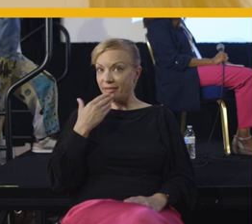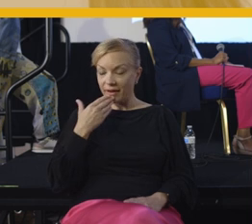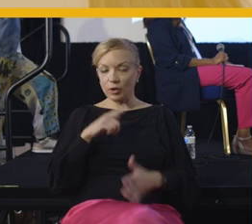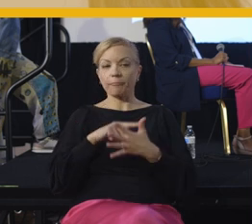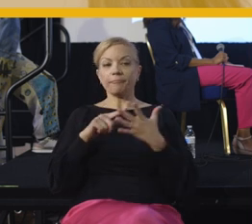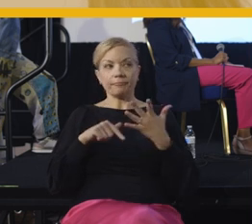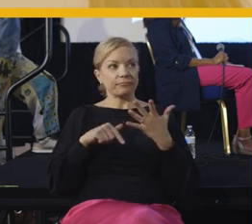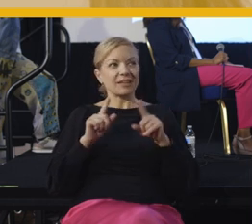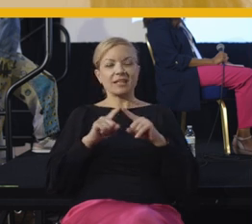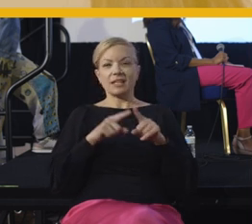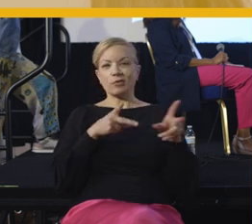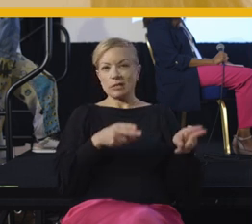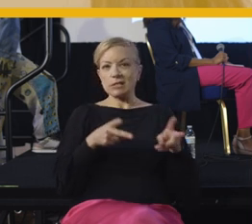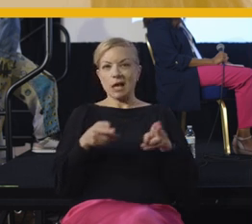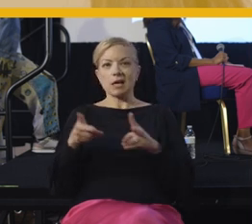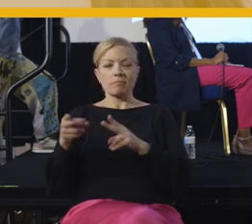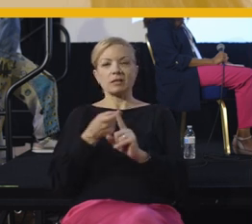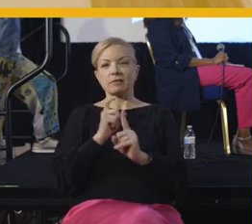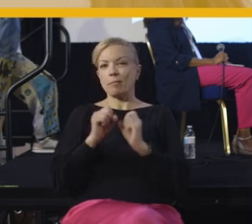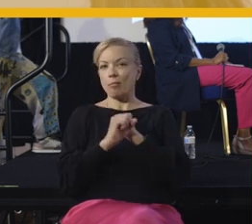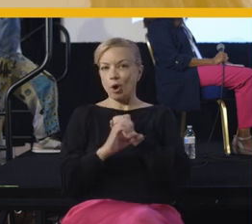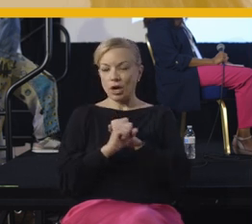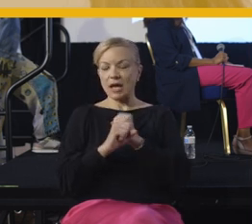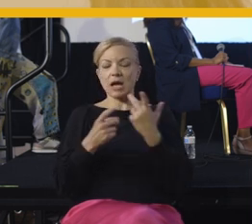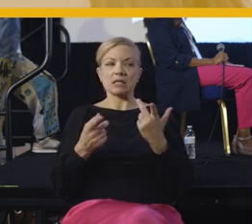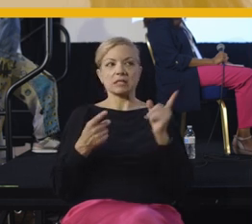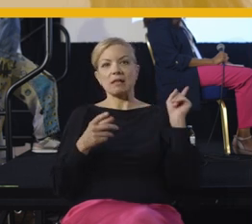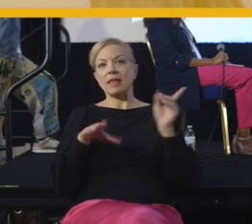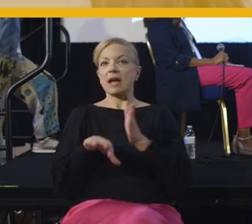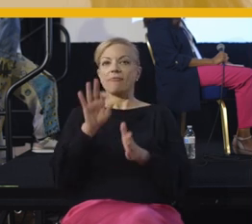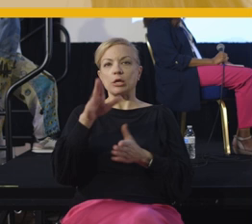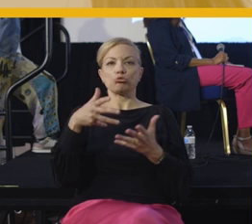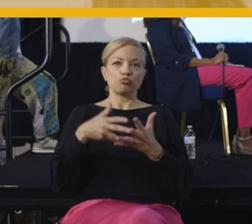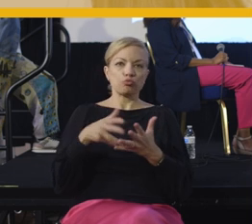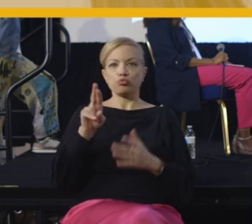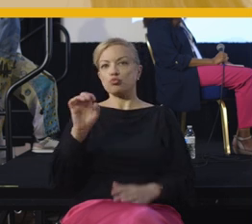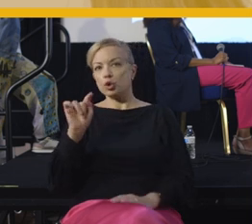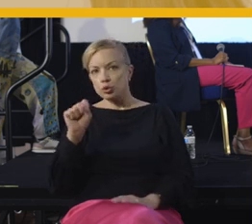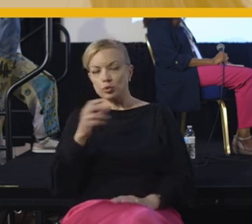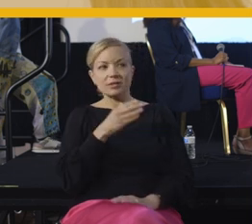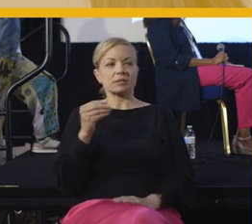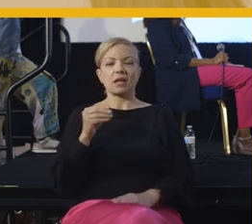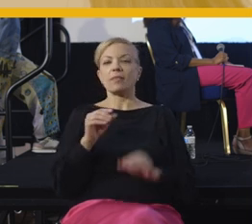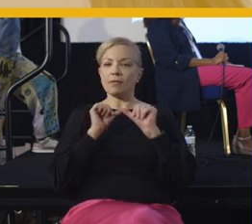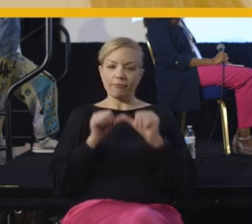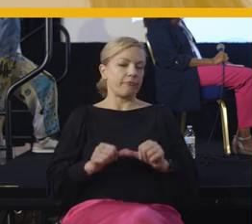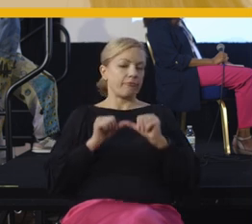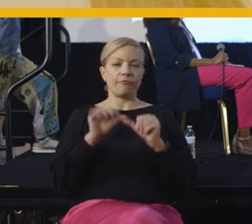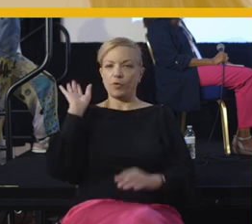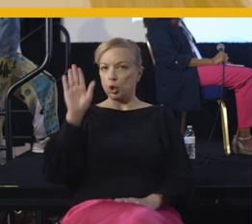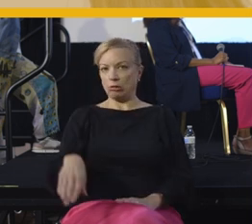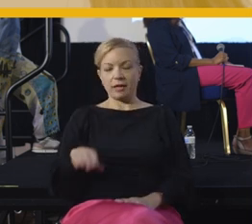have segments and lifts from our broadcast content, like Finding Your Roots. And then we have